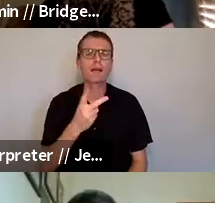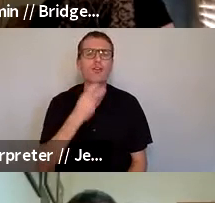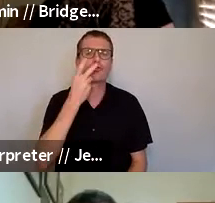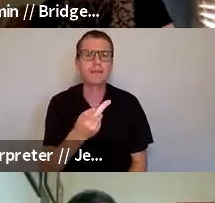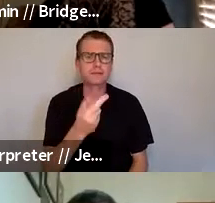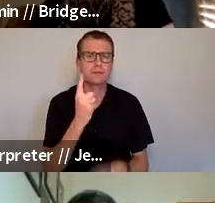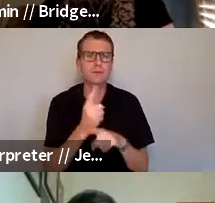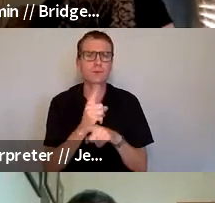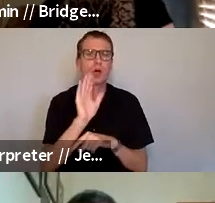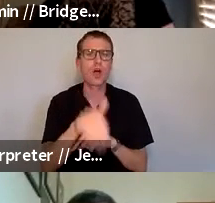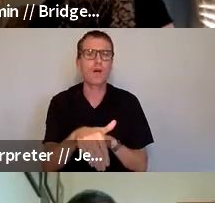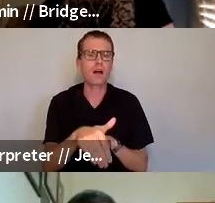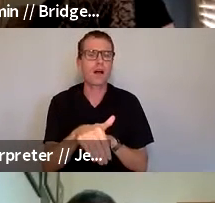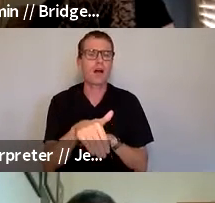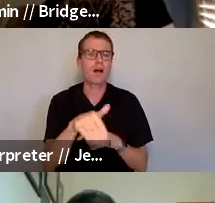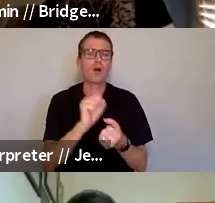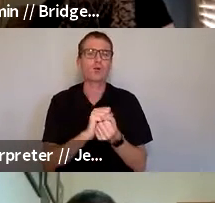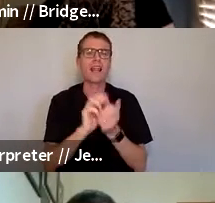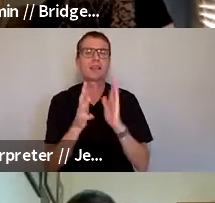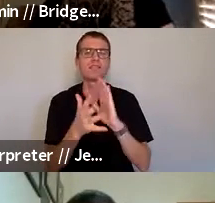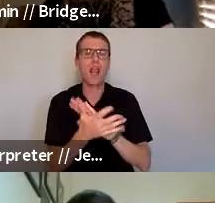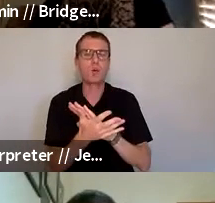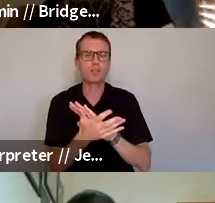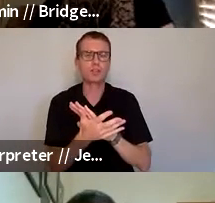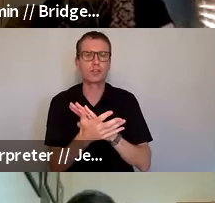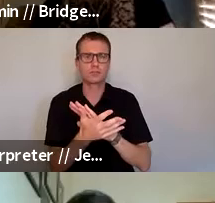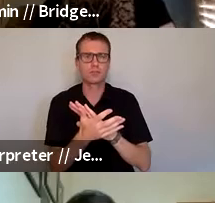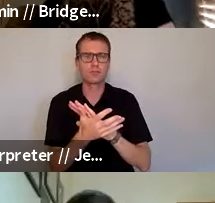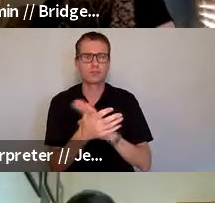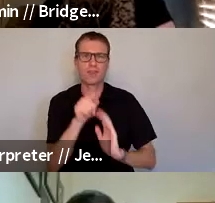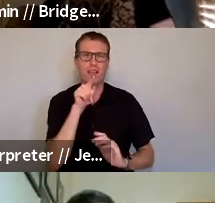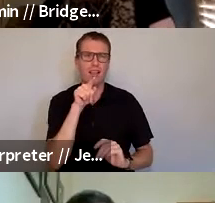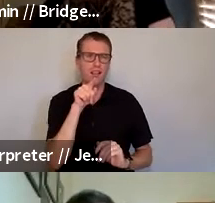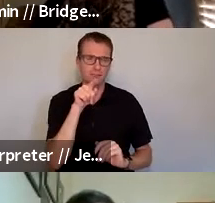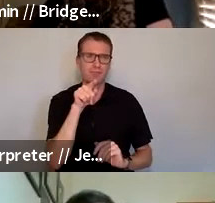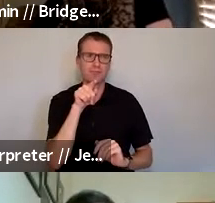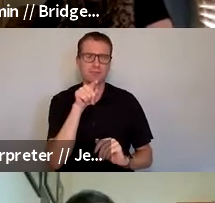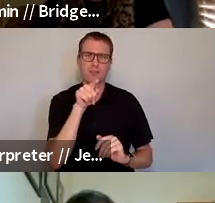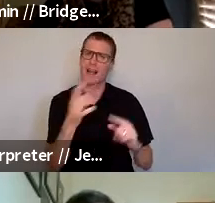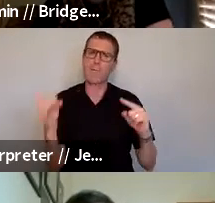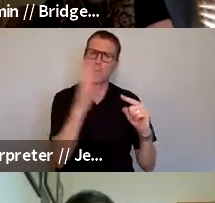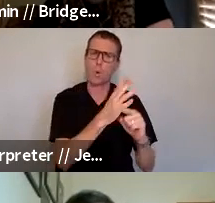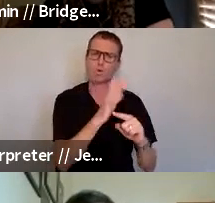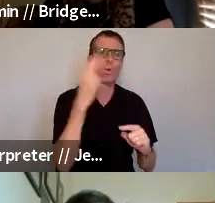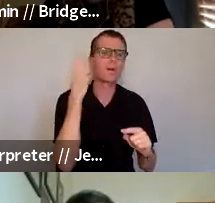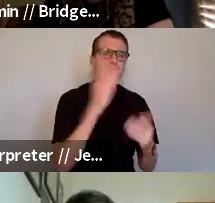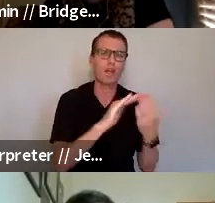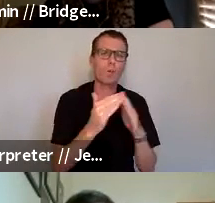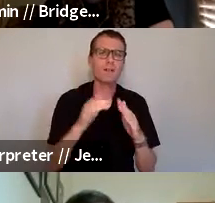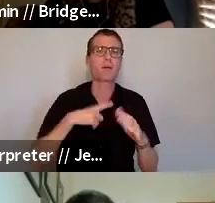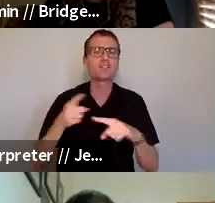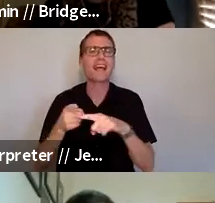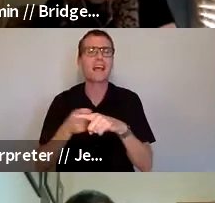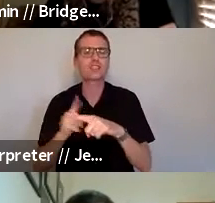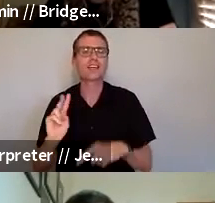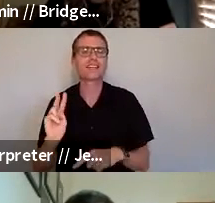Sign Language is for the deaf community for most a second language, and that was something that you brought to my attention,